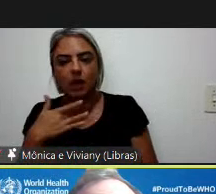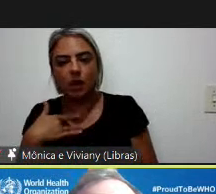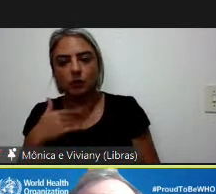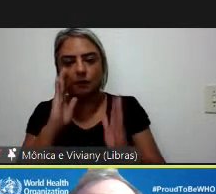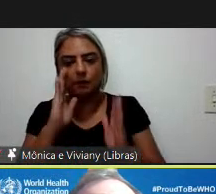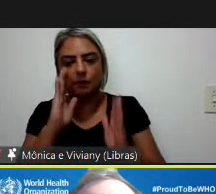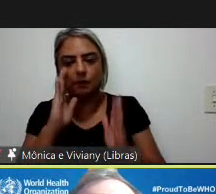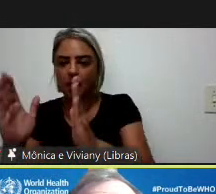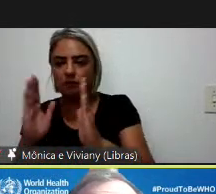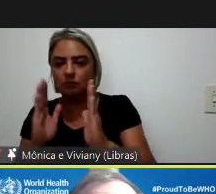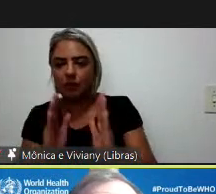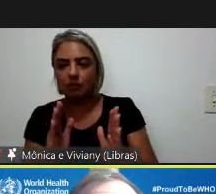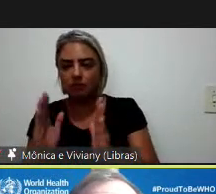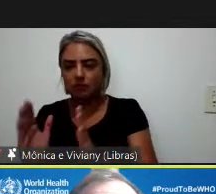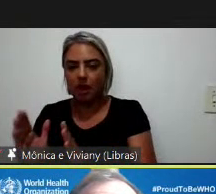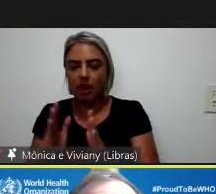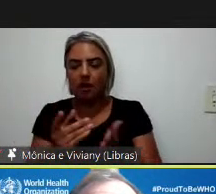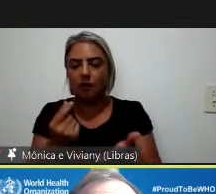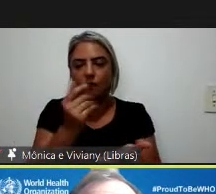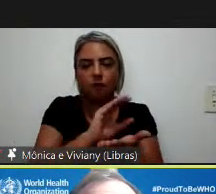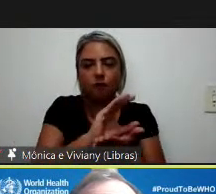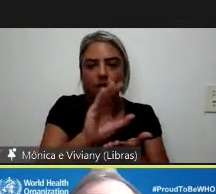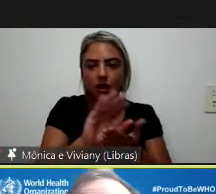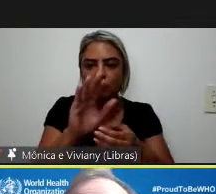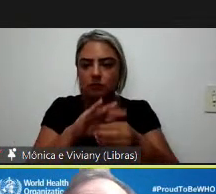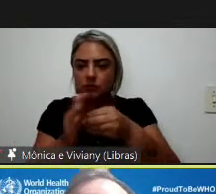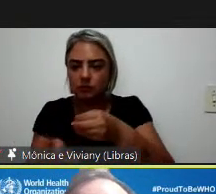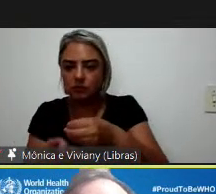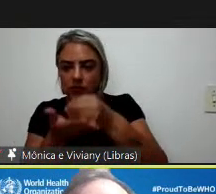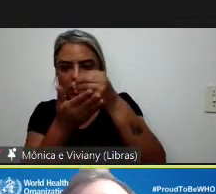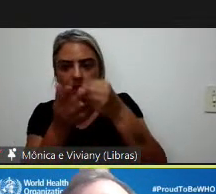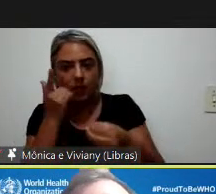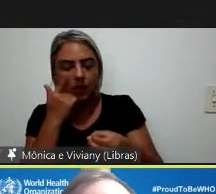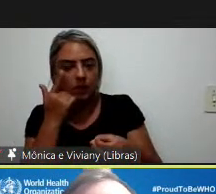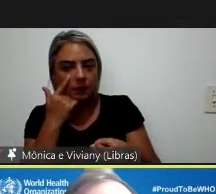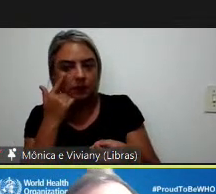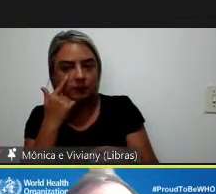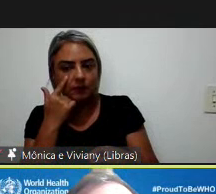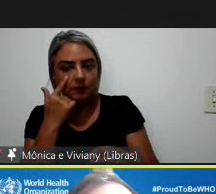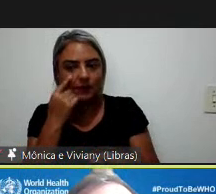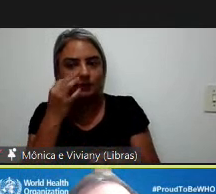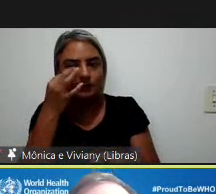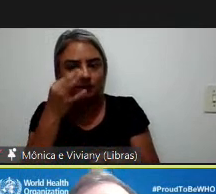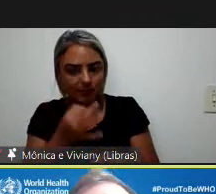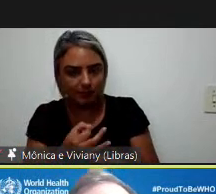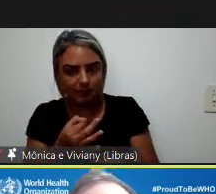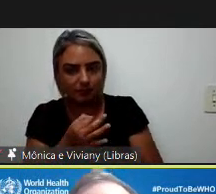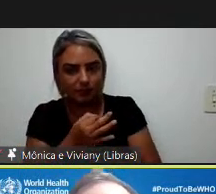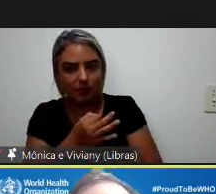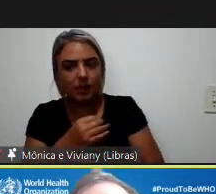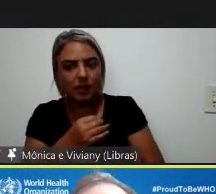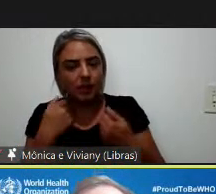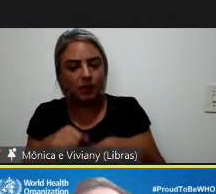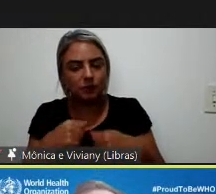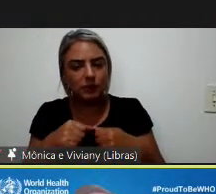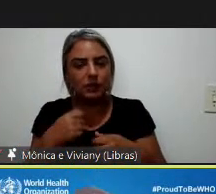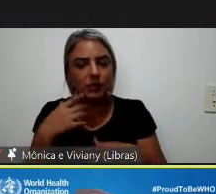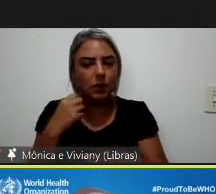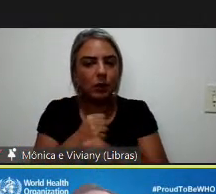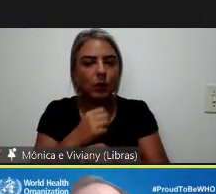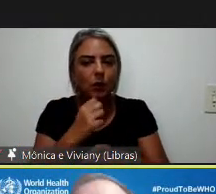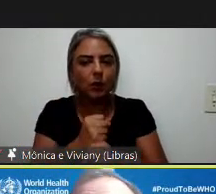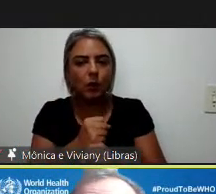predictable financing is critical. And there must be accountability for results and tracking the progress.